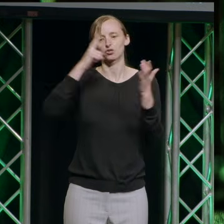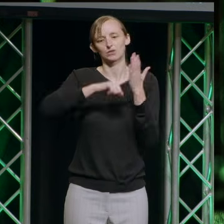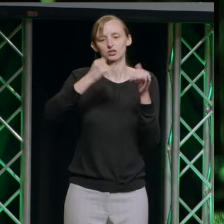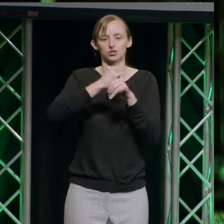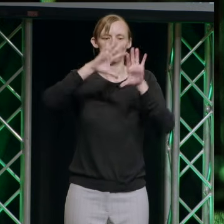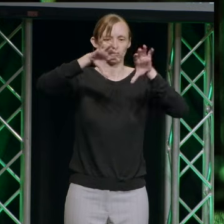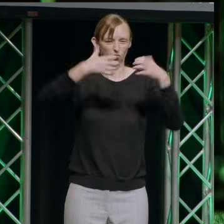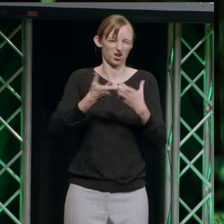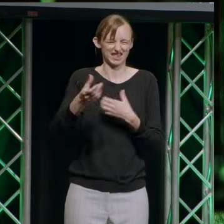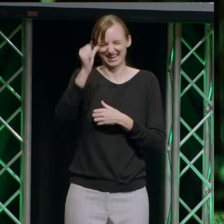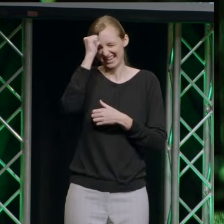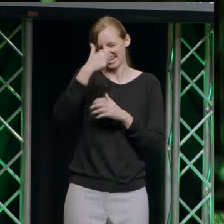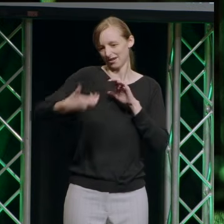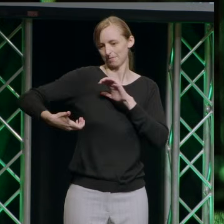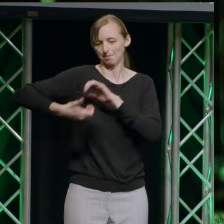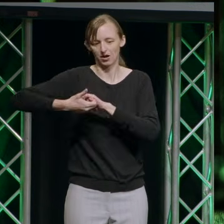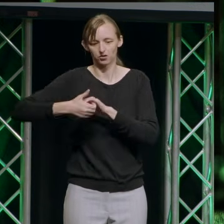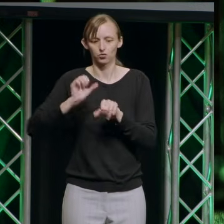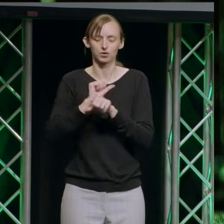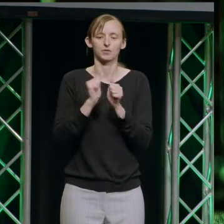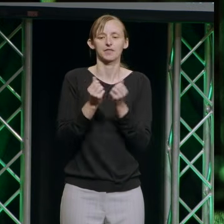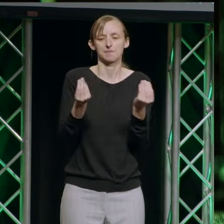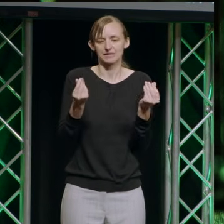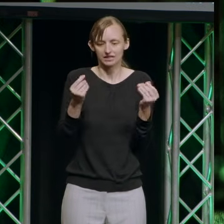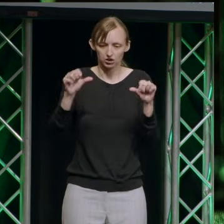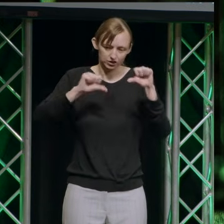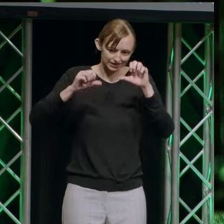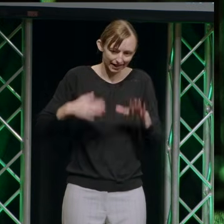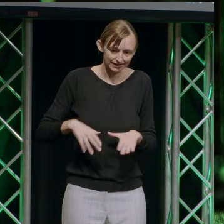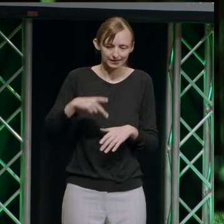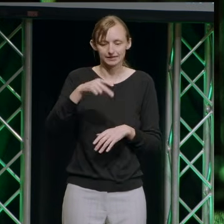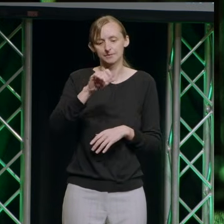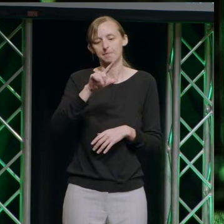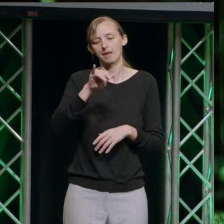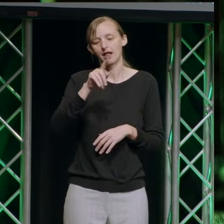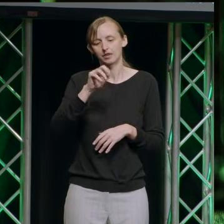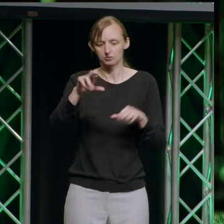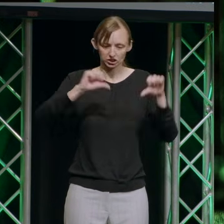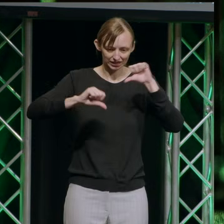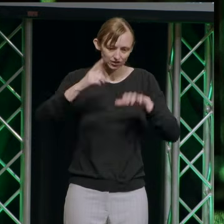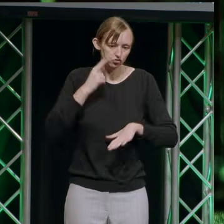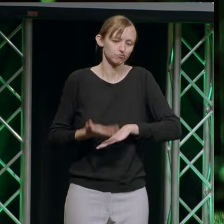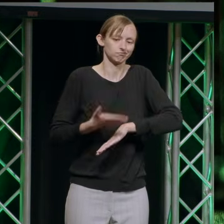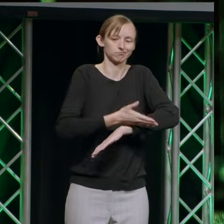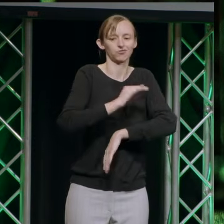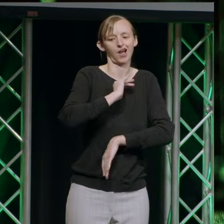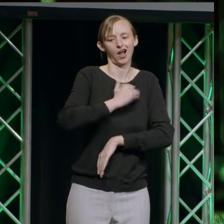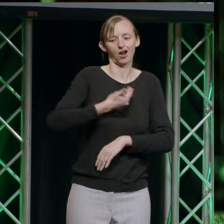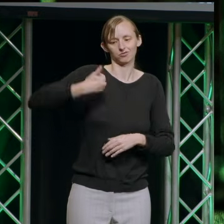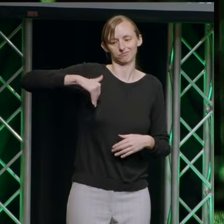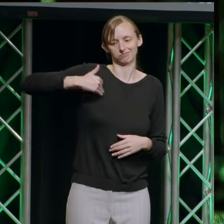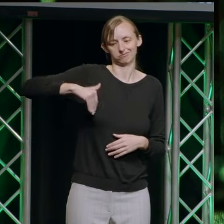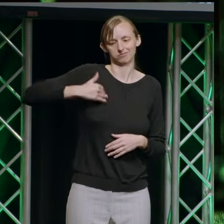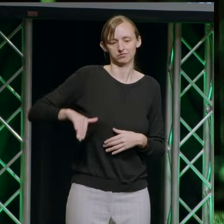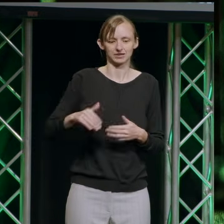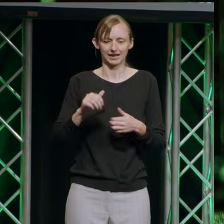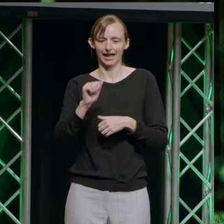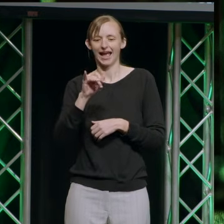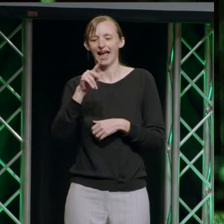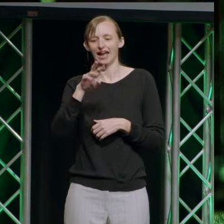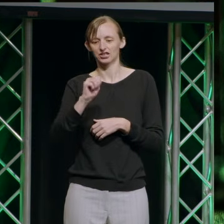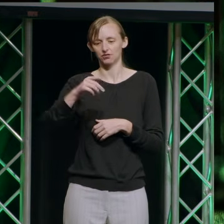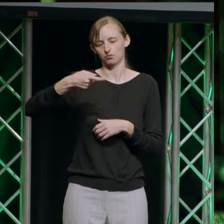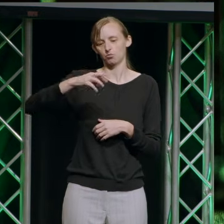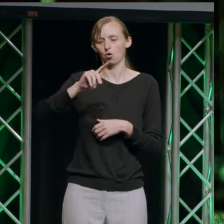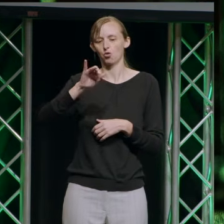working with material scientists, polymer scientists to really improve this material. We began active prototyping, and I'm excited to